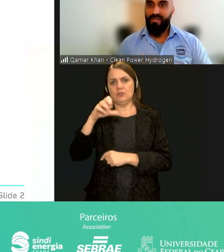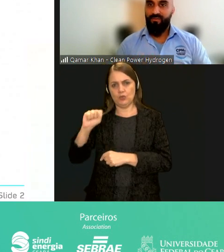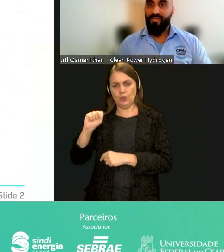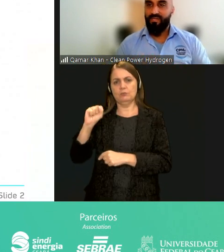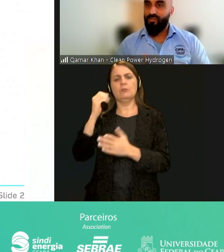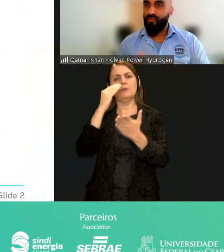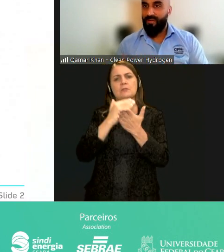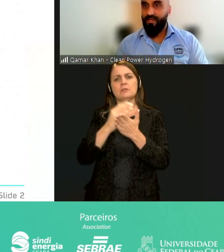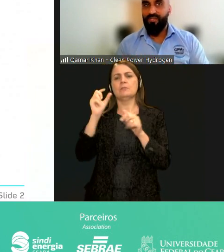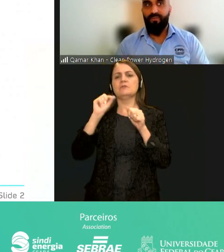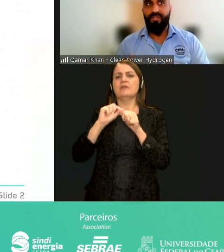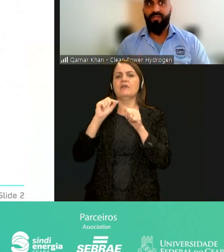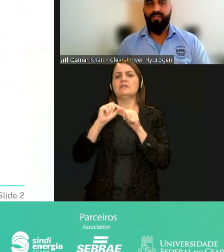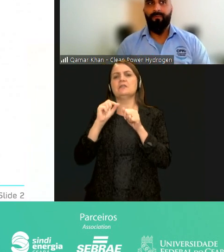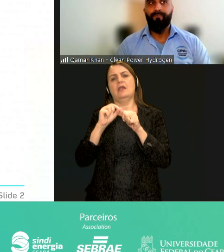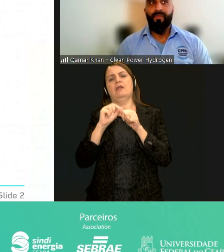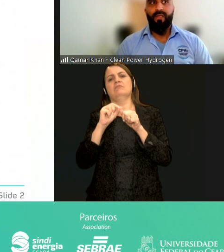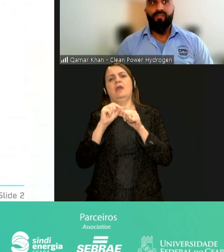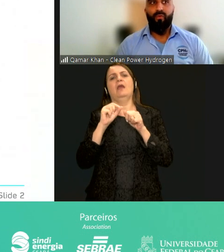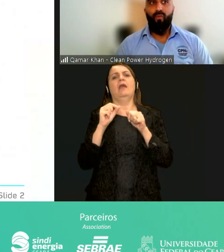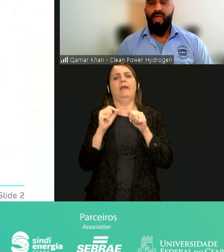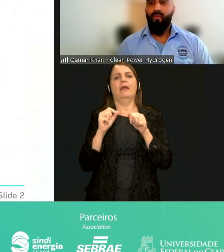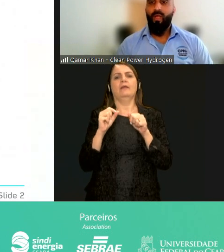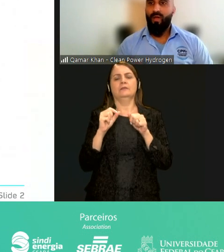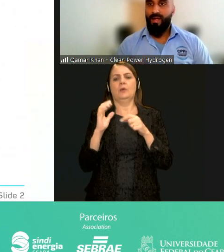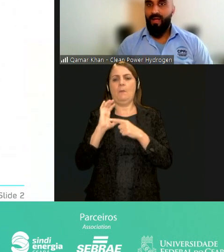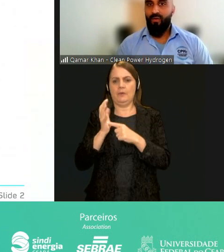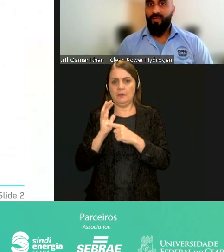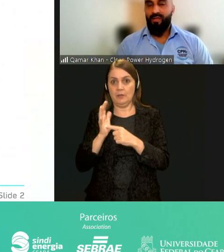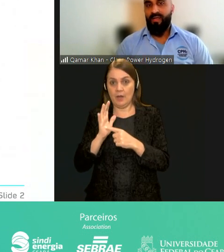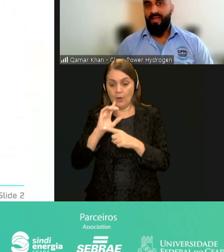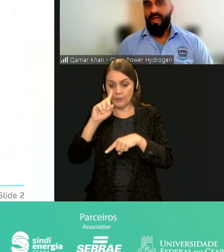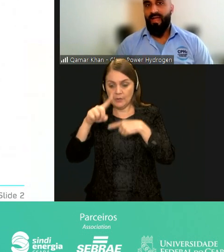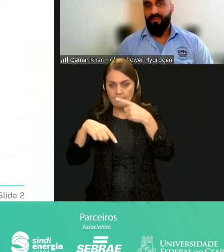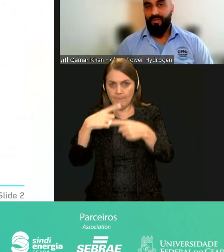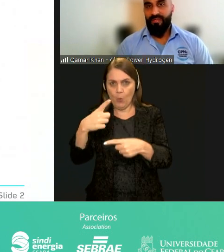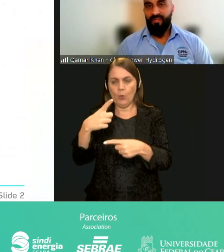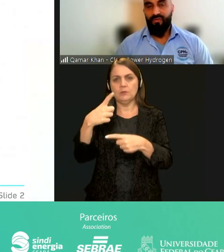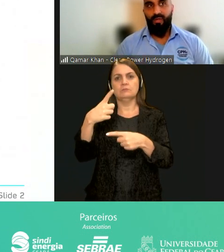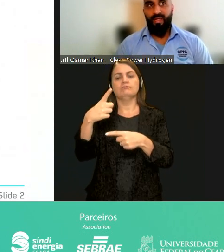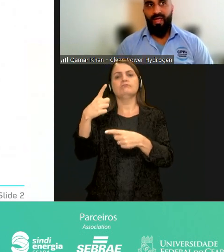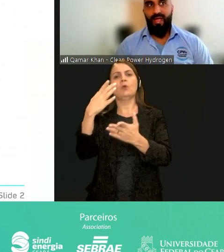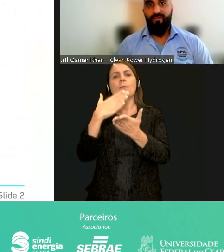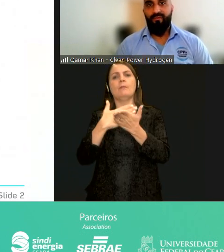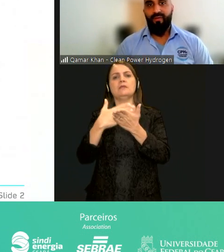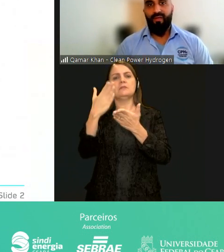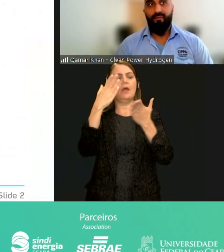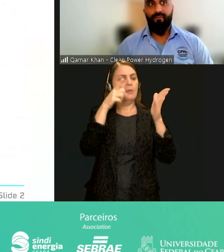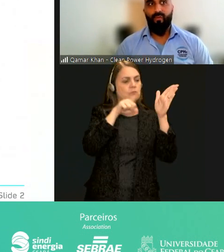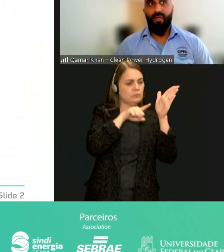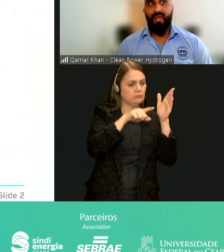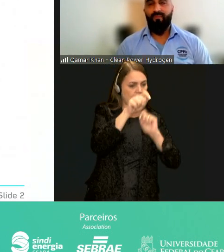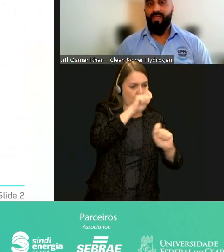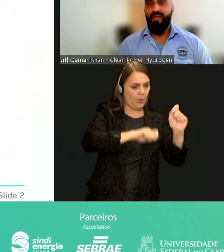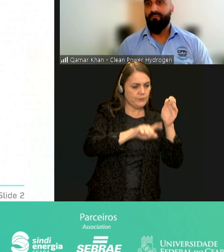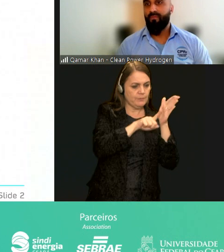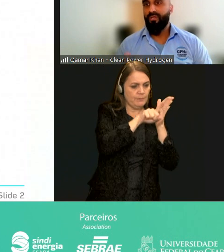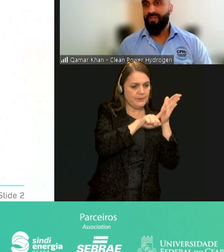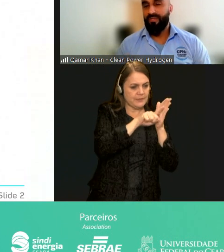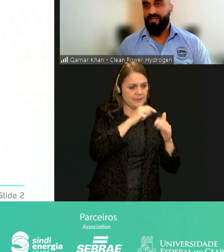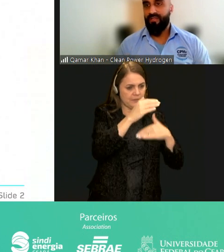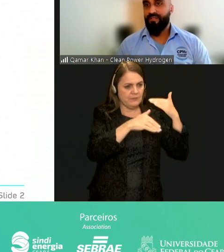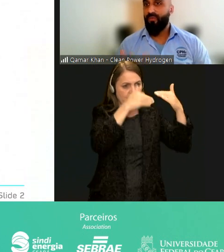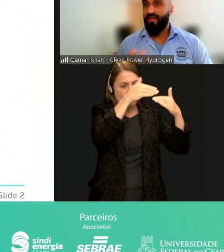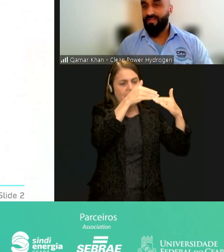R&D business to a commercial business. So where we are now as a business, we have made